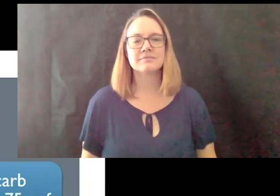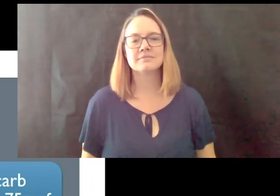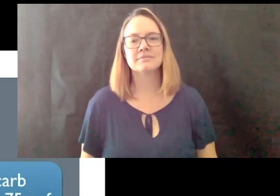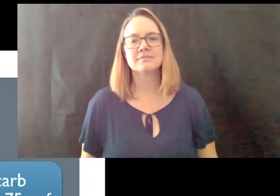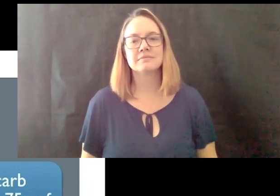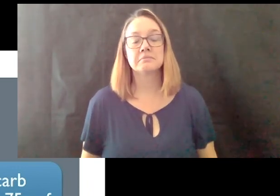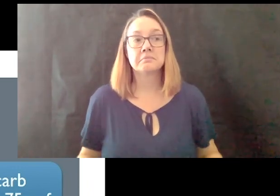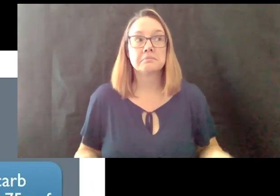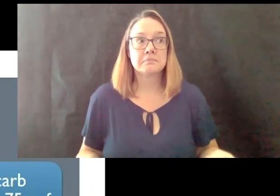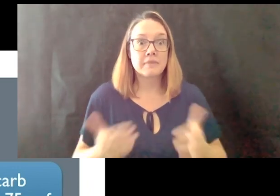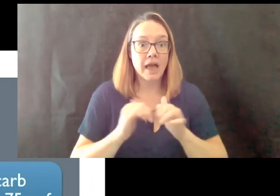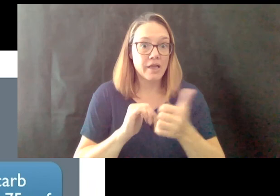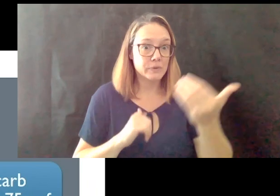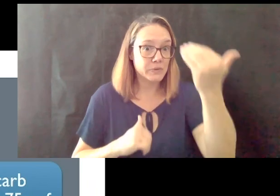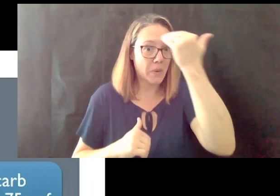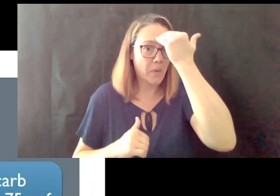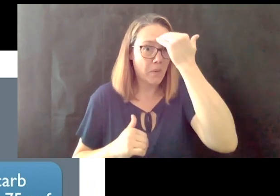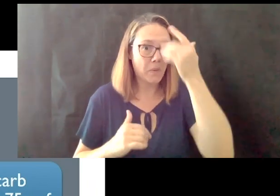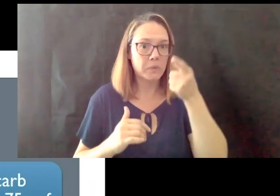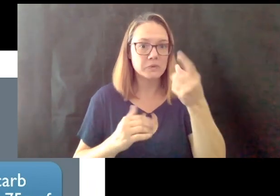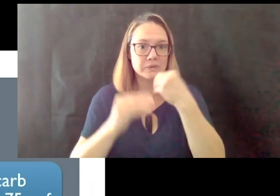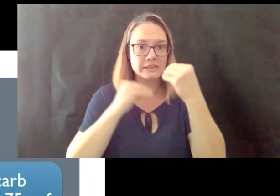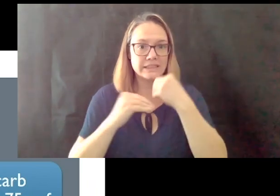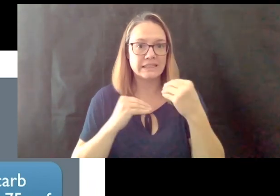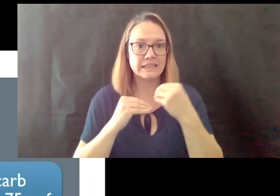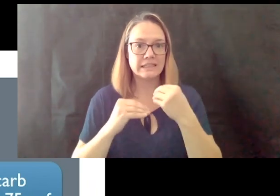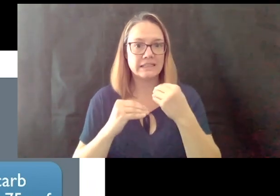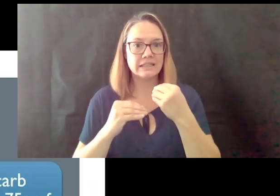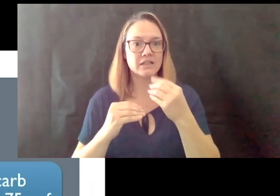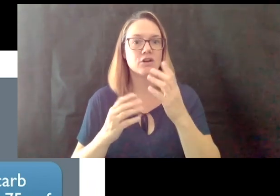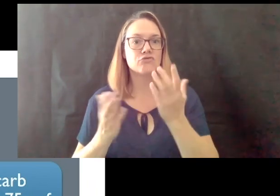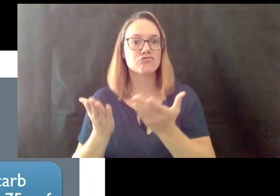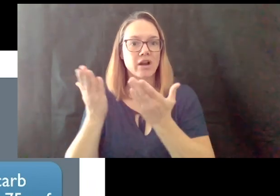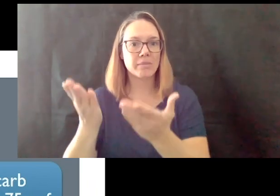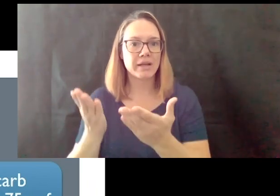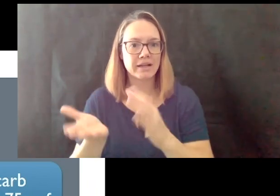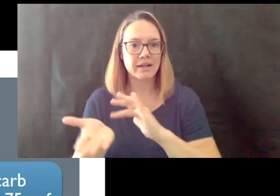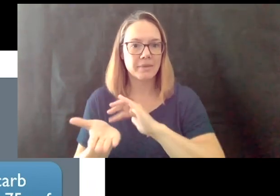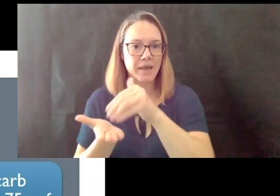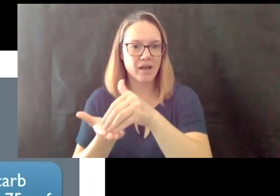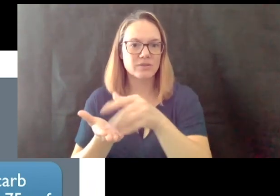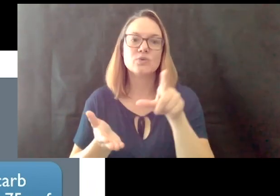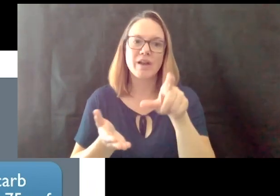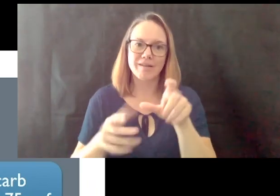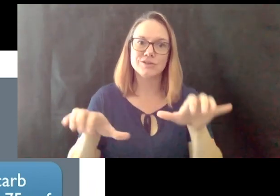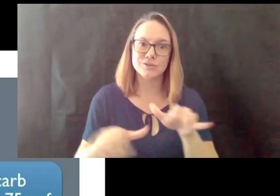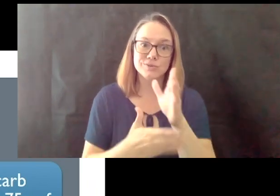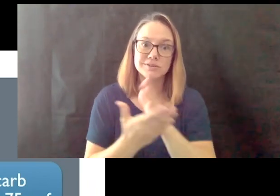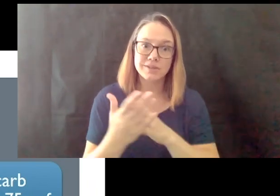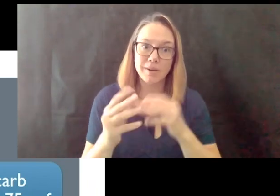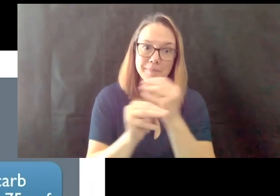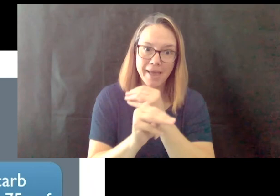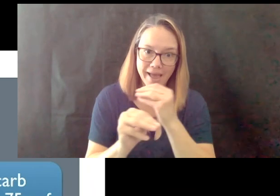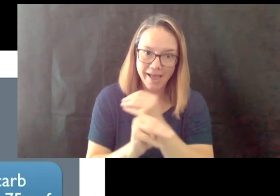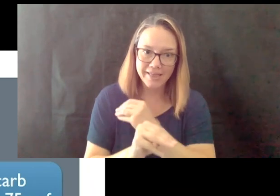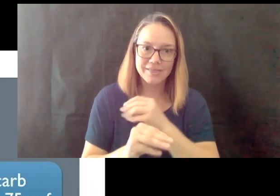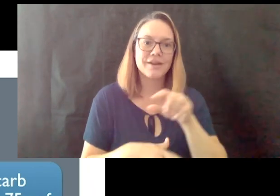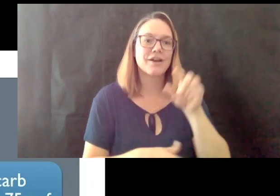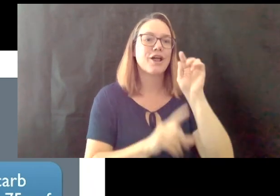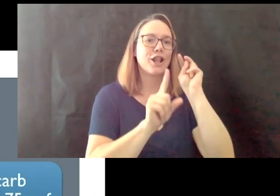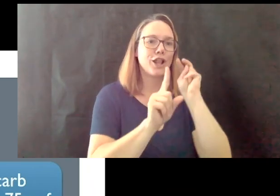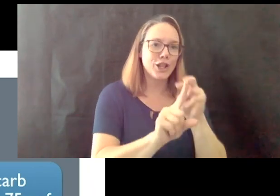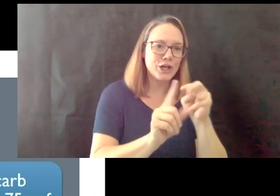on. But the only way to know if you're getting the right amount or the recommended amount is to, you're actually going to have to do some math